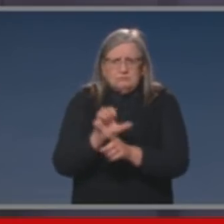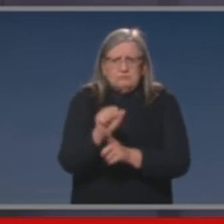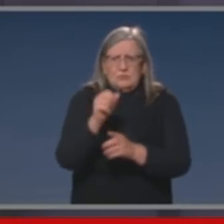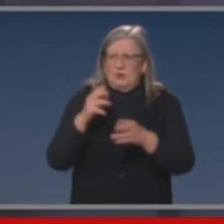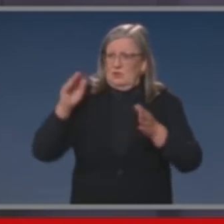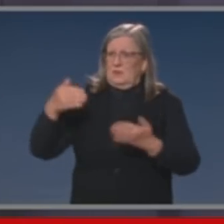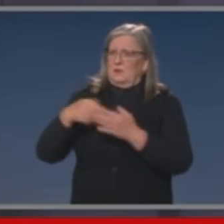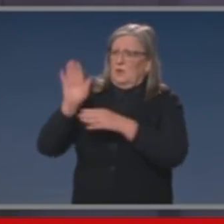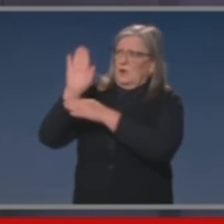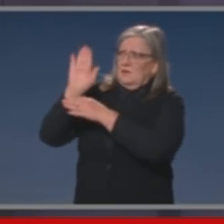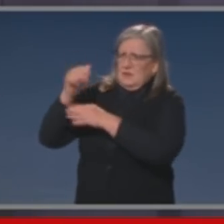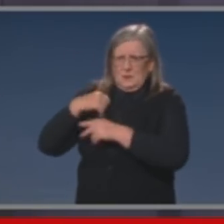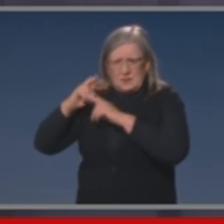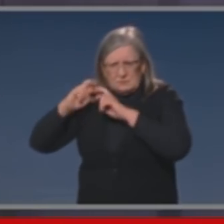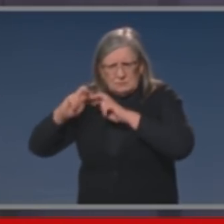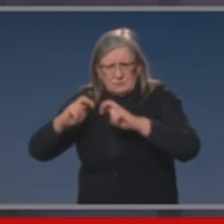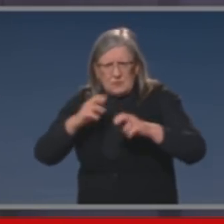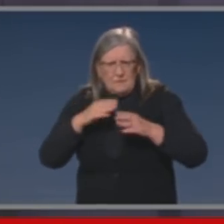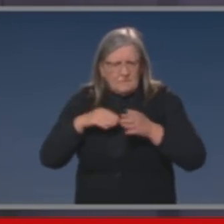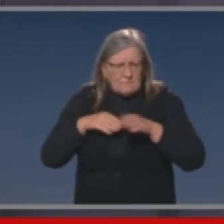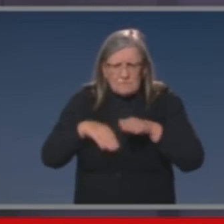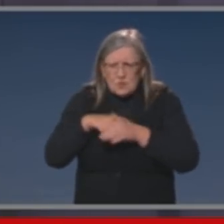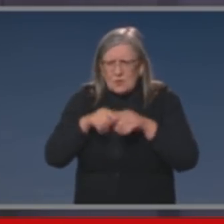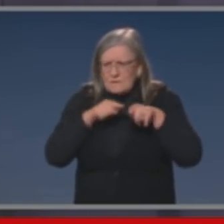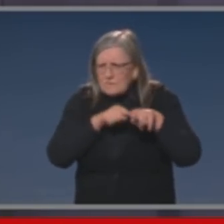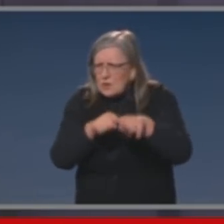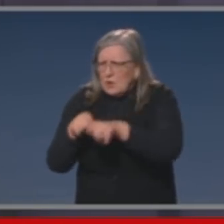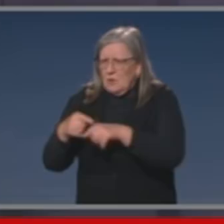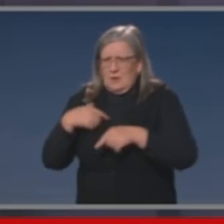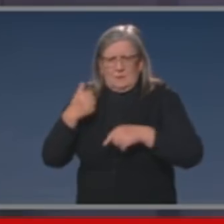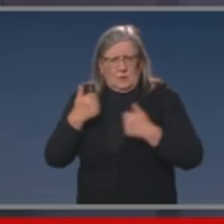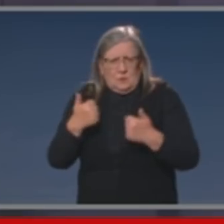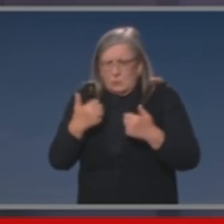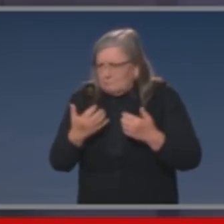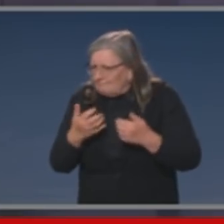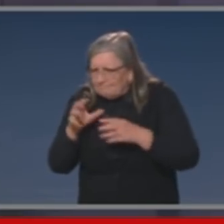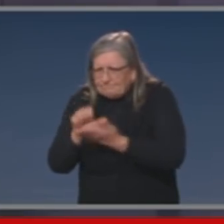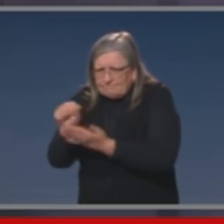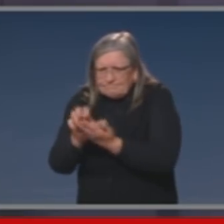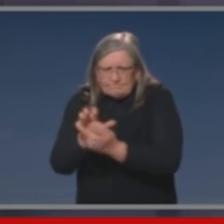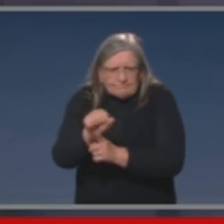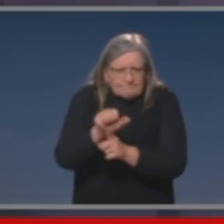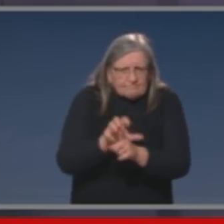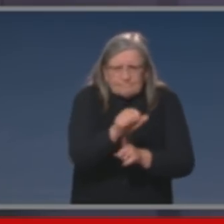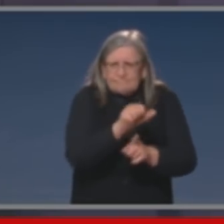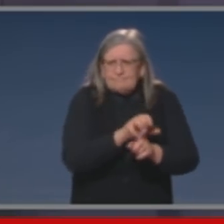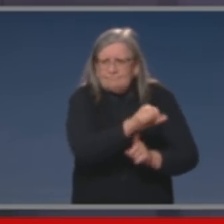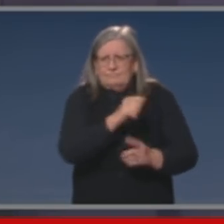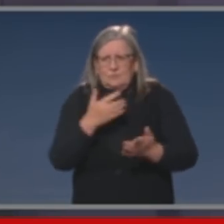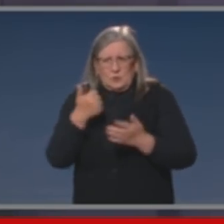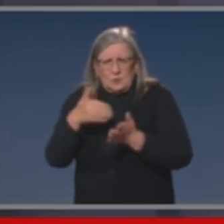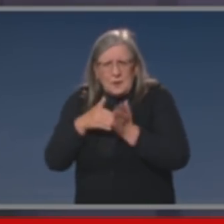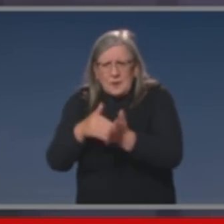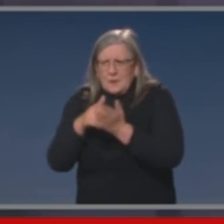more fully. We've got good diagnostic algorithms and very good treatment modalities